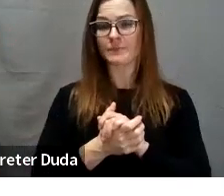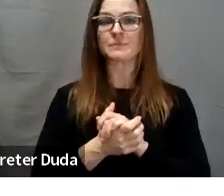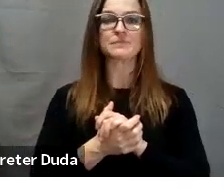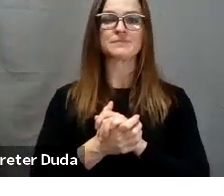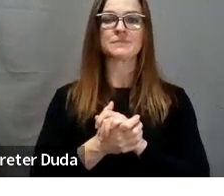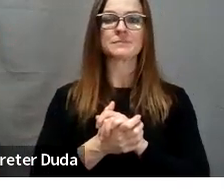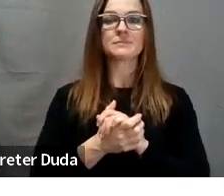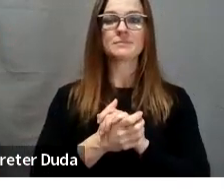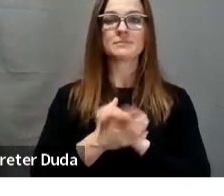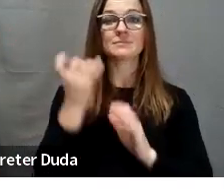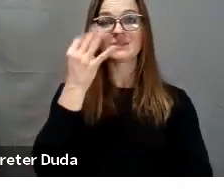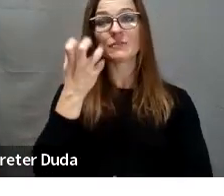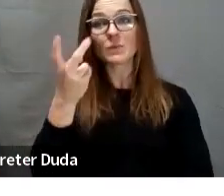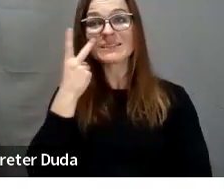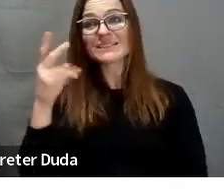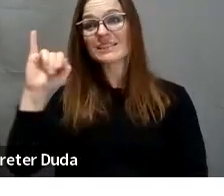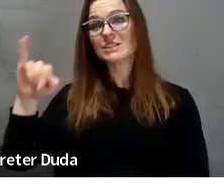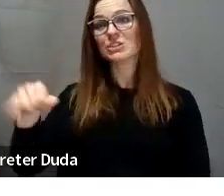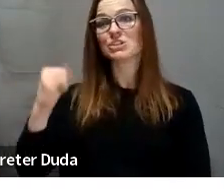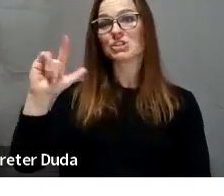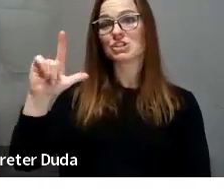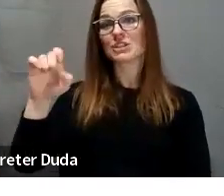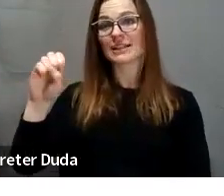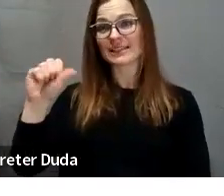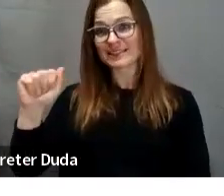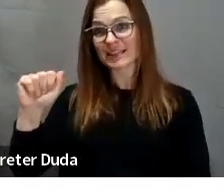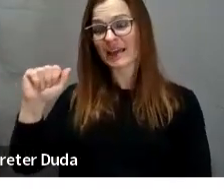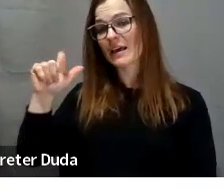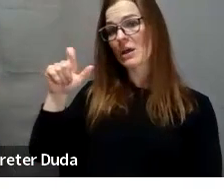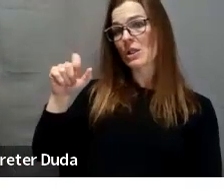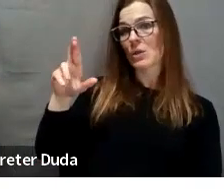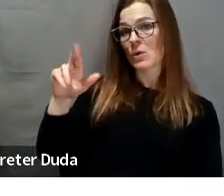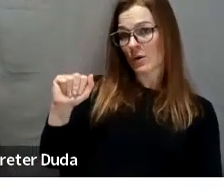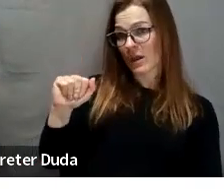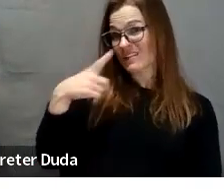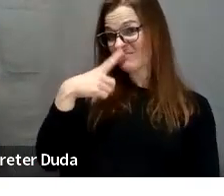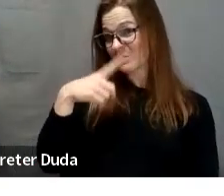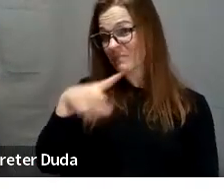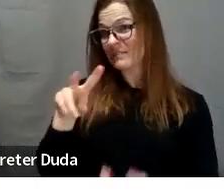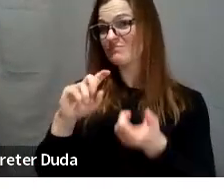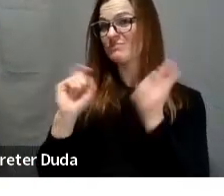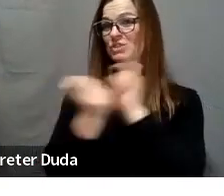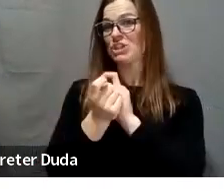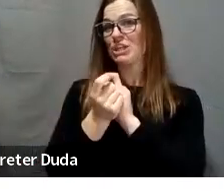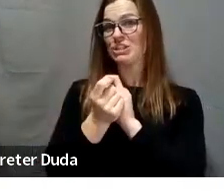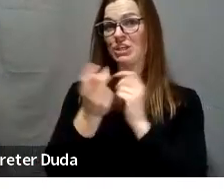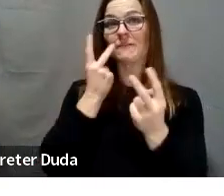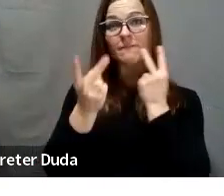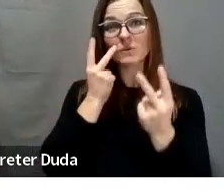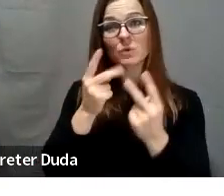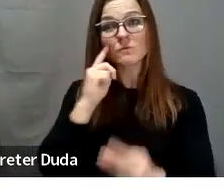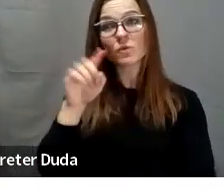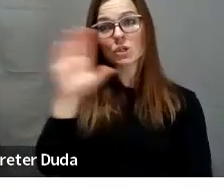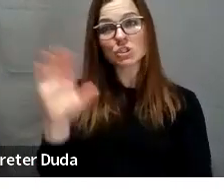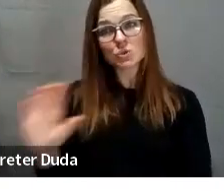So if you are wanting to see Jaleesa and Laura, if you could just change the view of your Zoom, or if you could